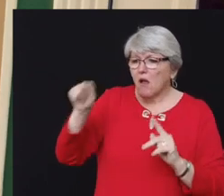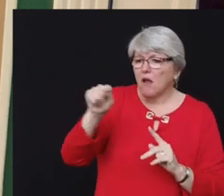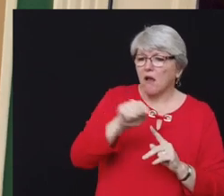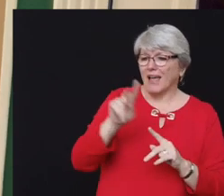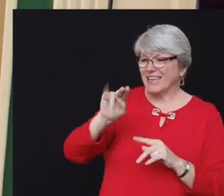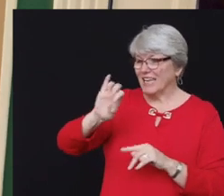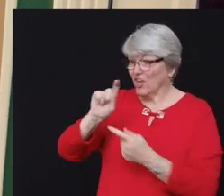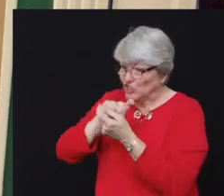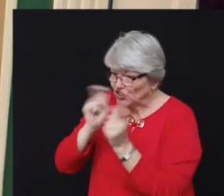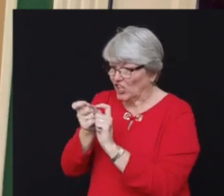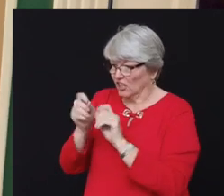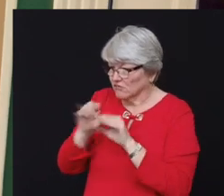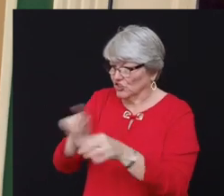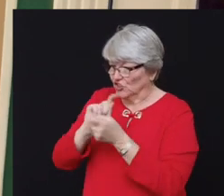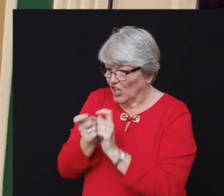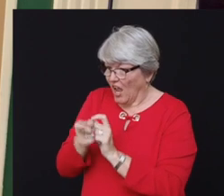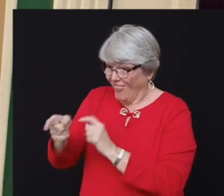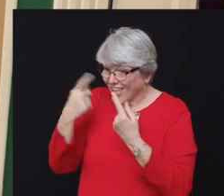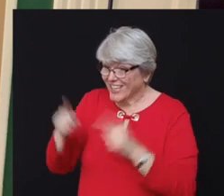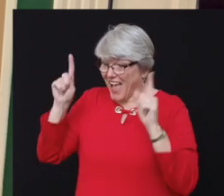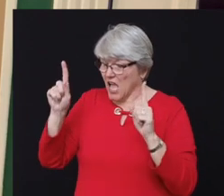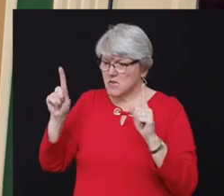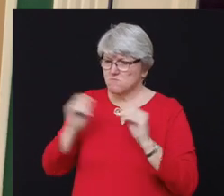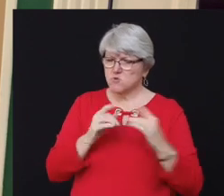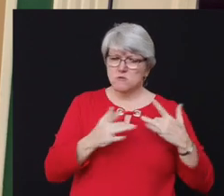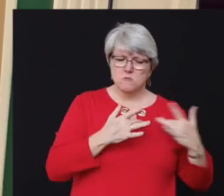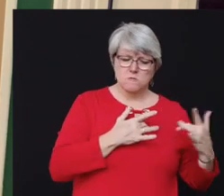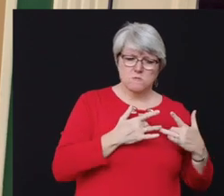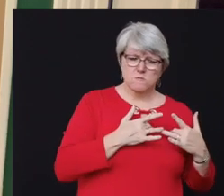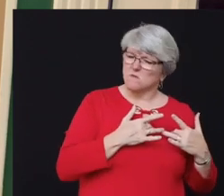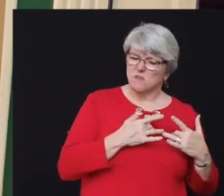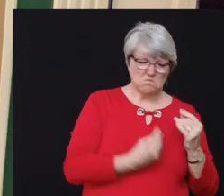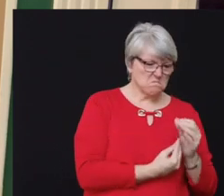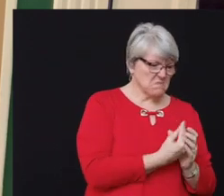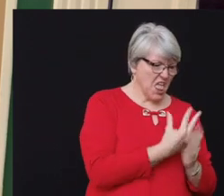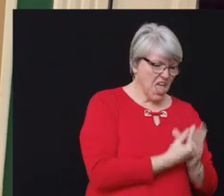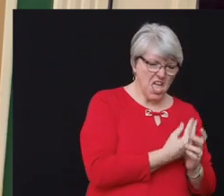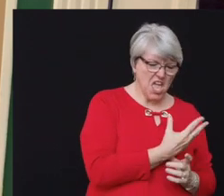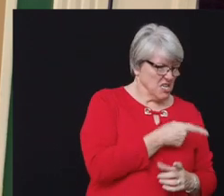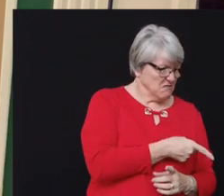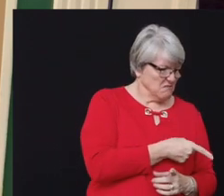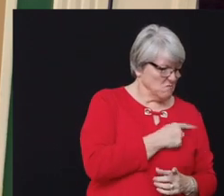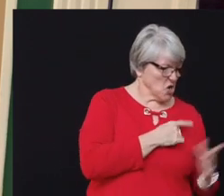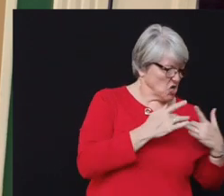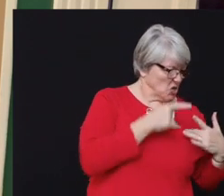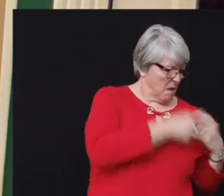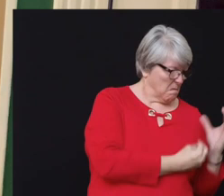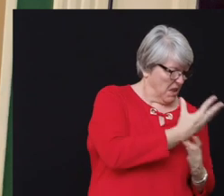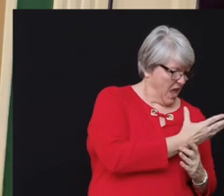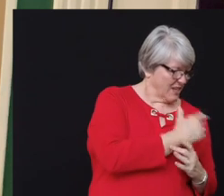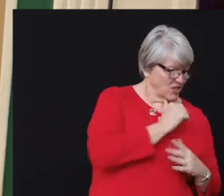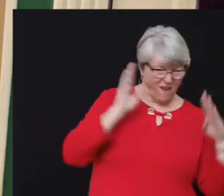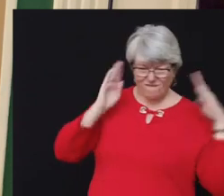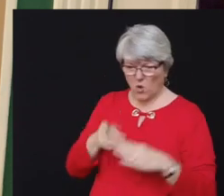Nineveh to change their ways, Jonah became more concerned about a plant than the 120,000 lives he was able to